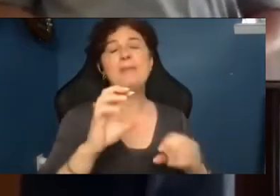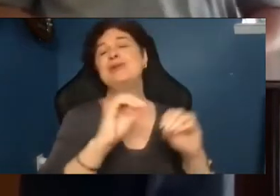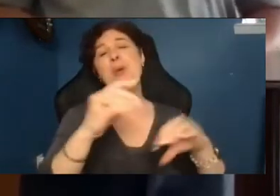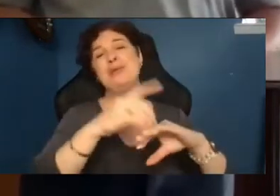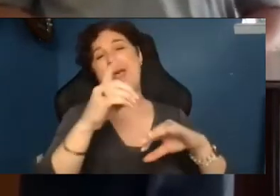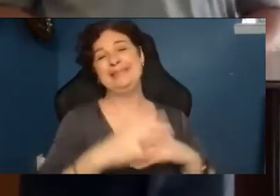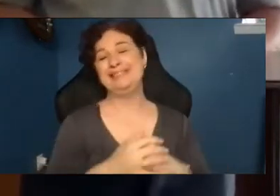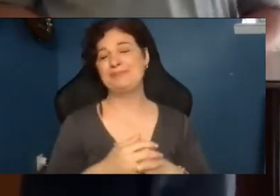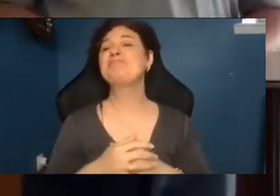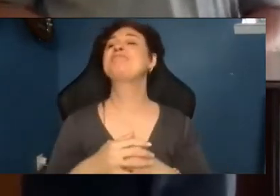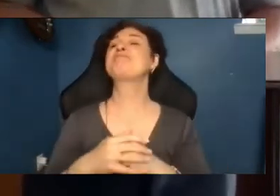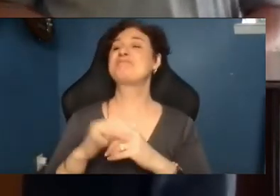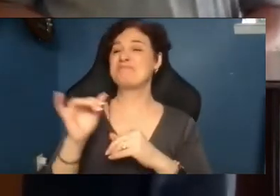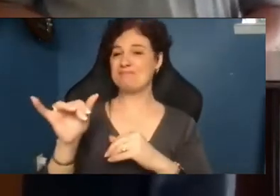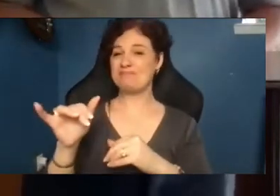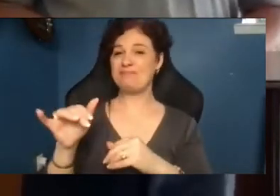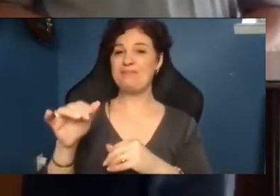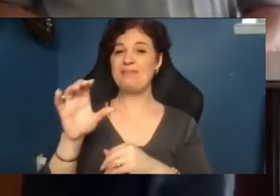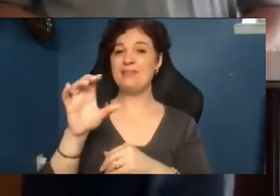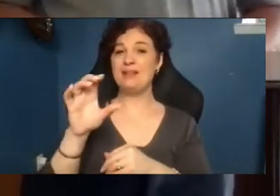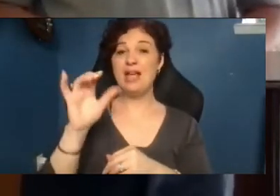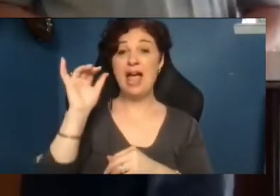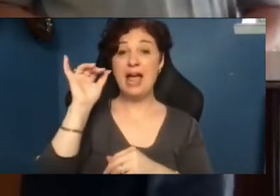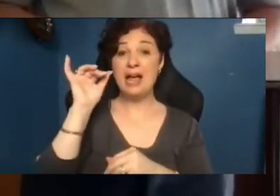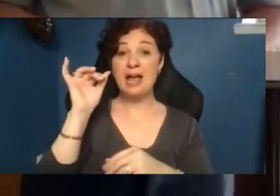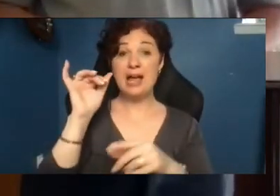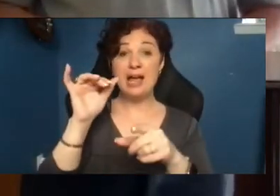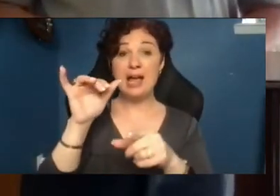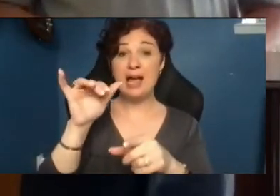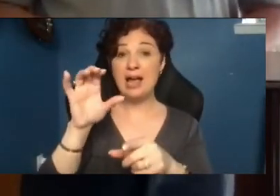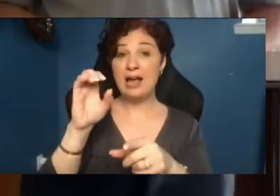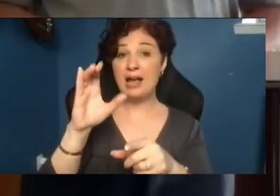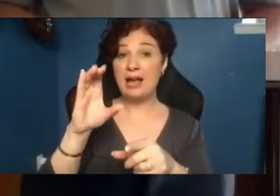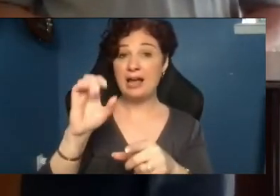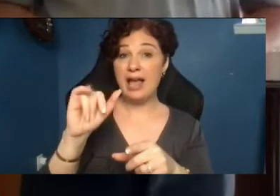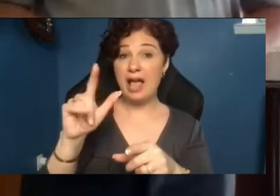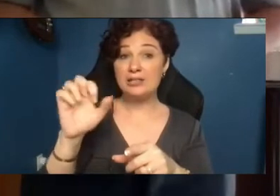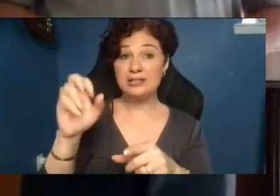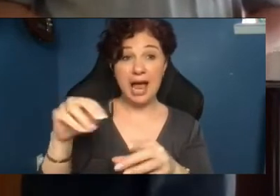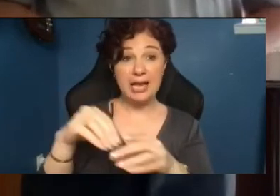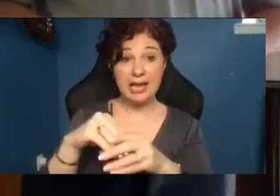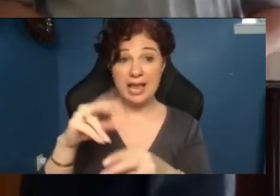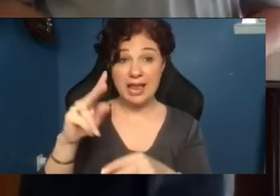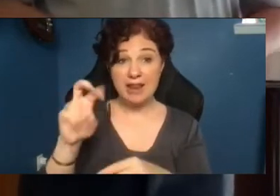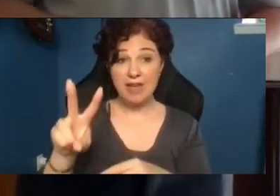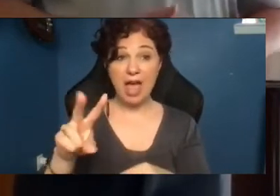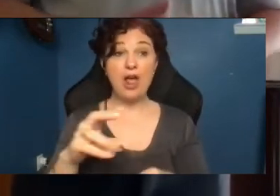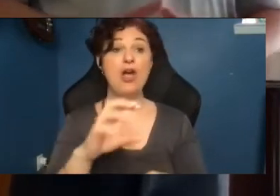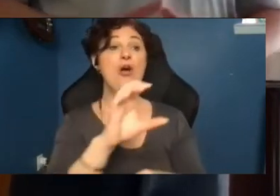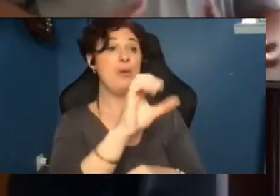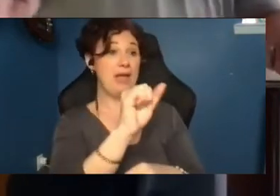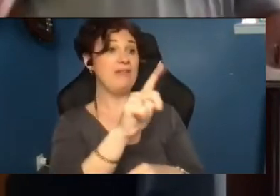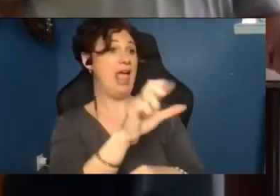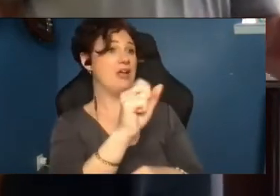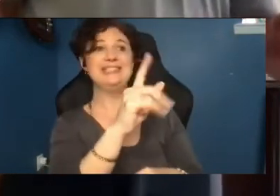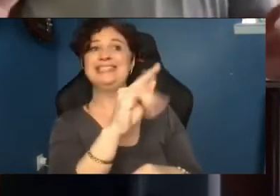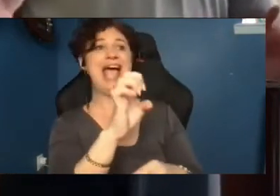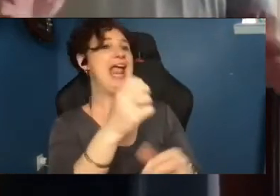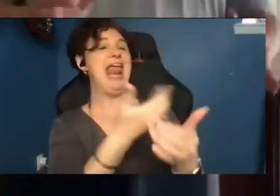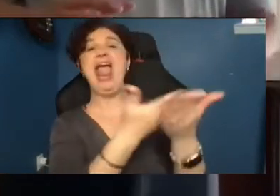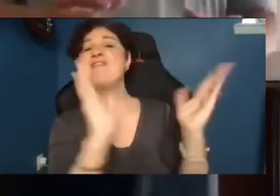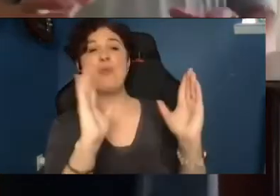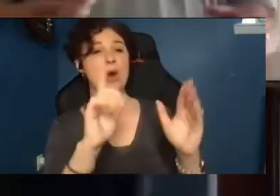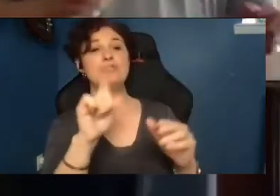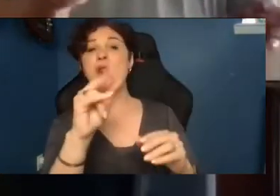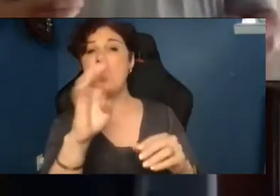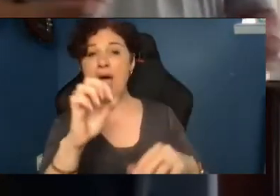diamonds. Is calcite one? Do they have that in Nevada? We have calcite everywhere. So